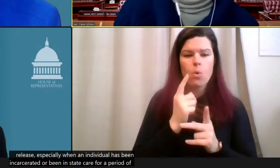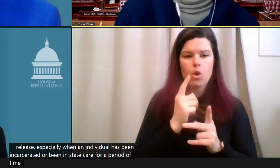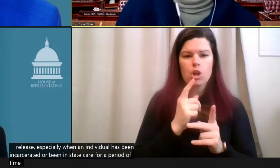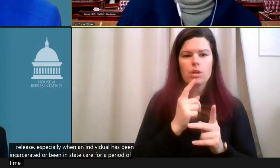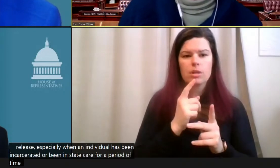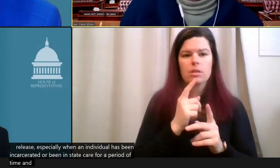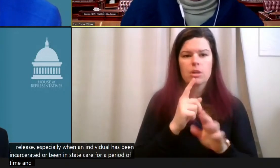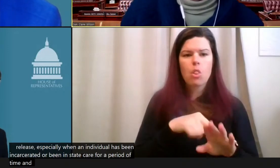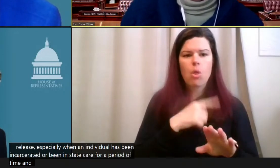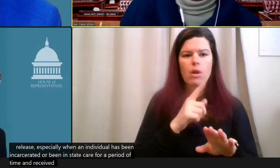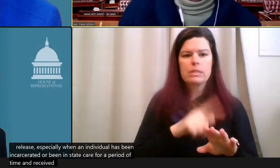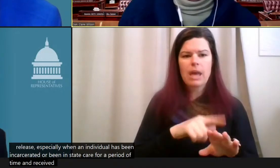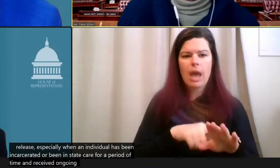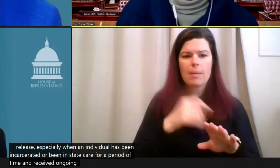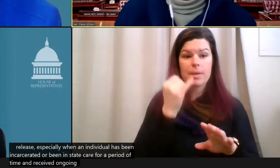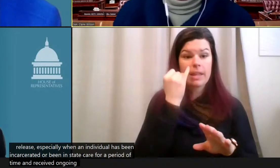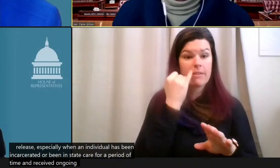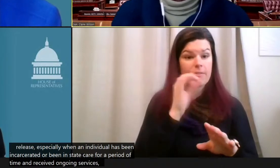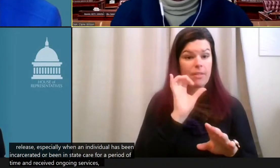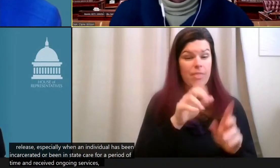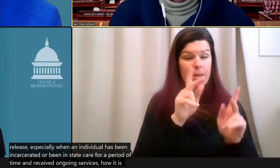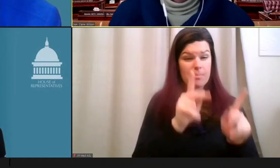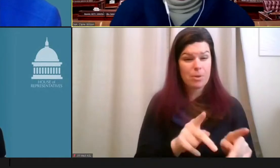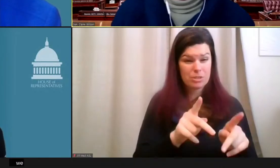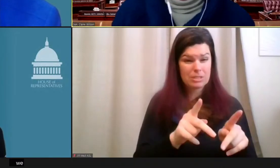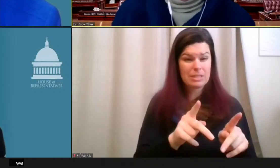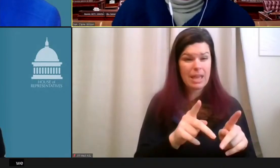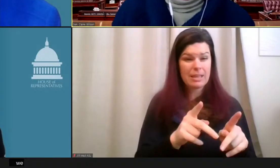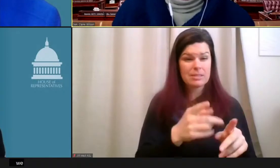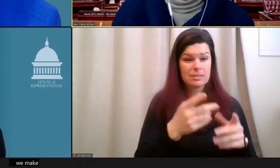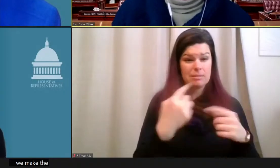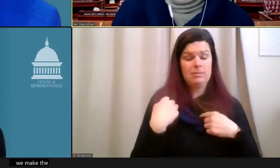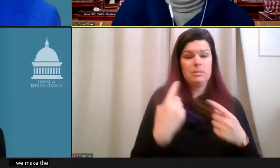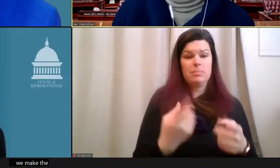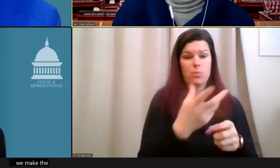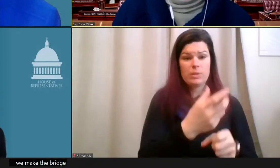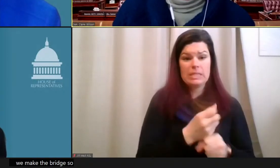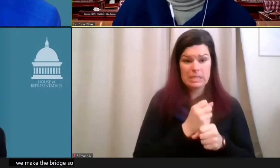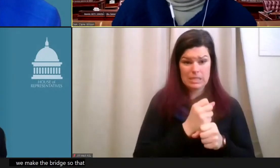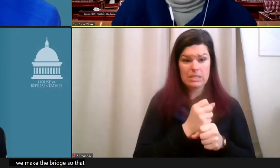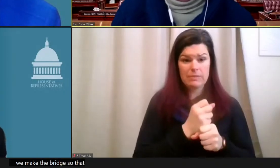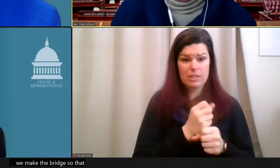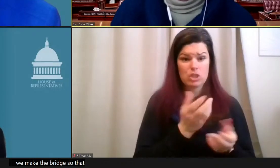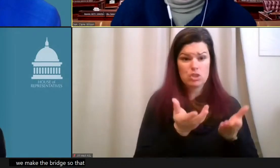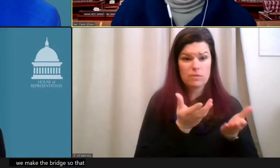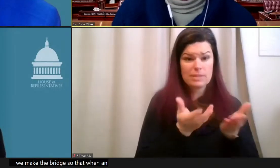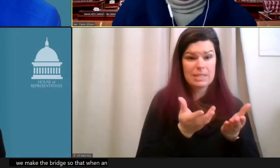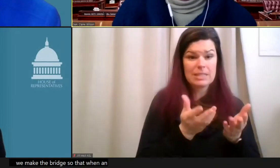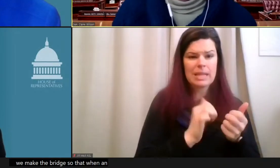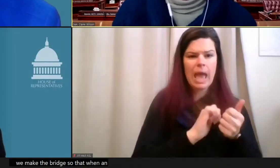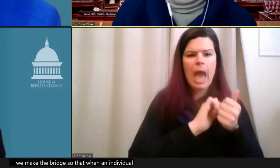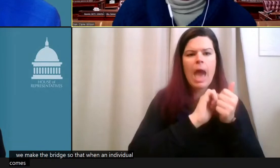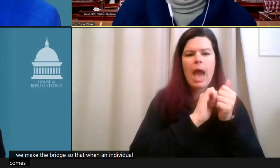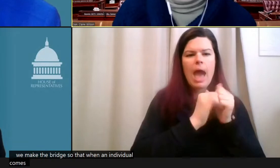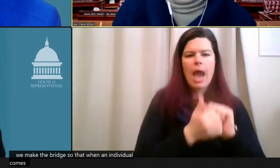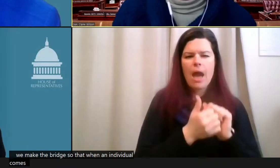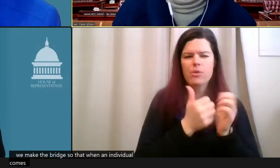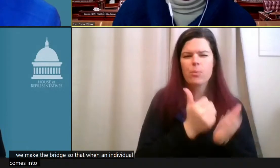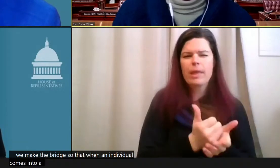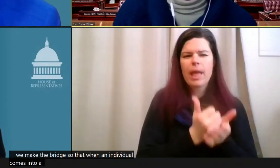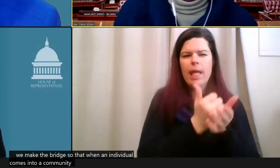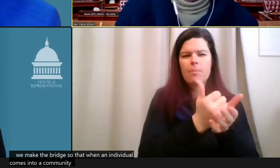ongoing services, how it is we make the bridge so that when an individual comes into a community again